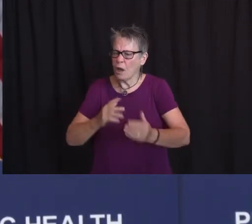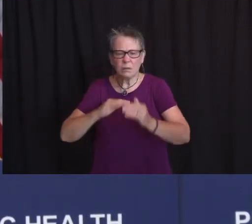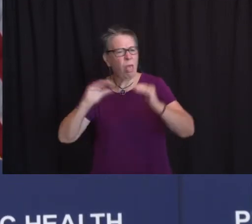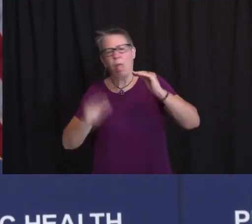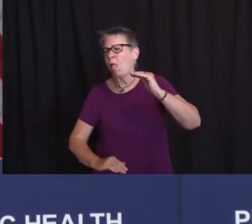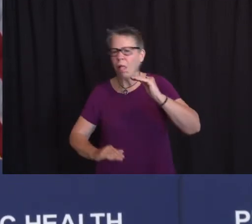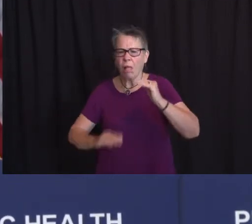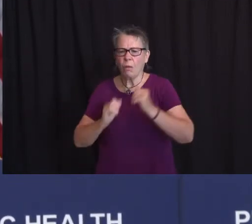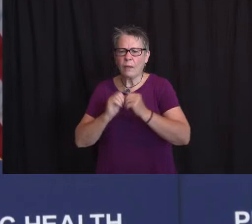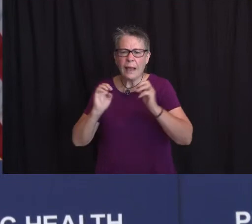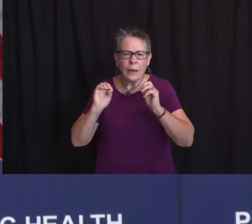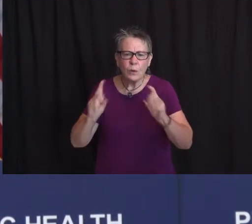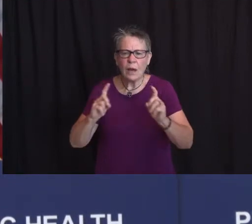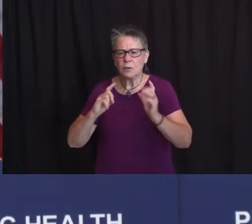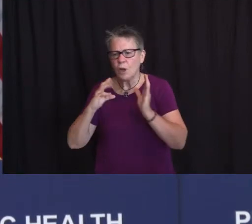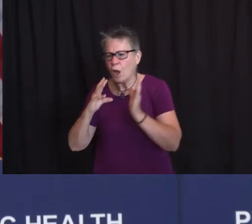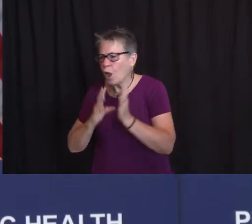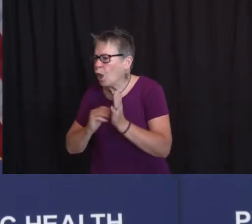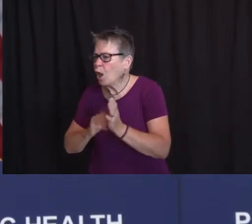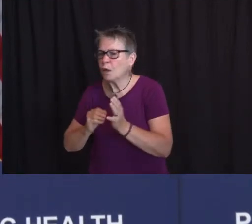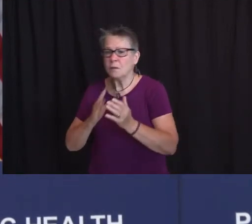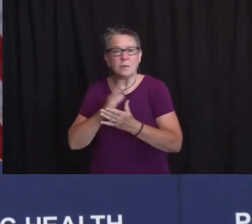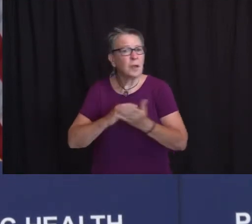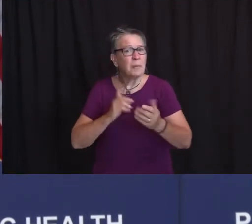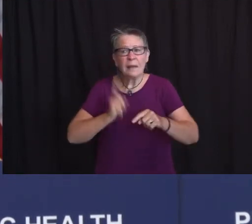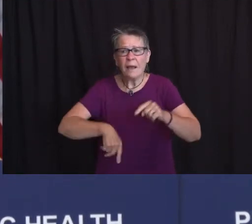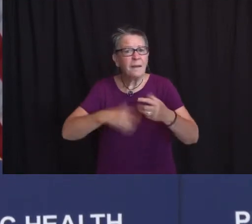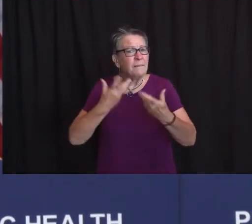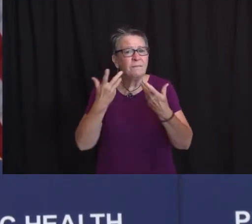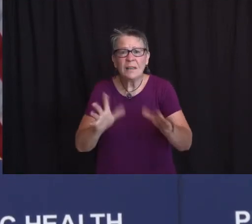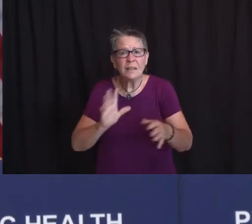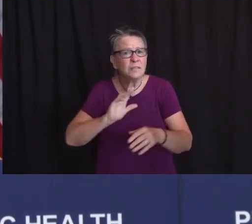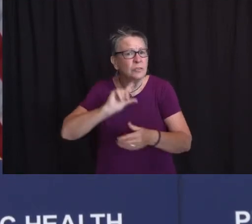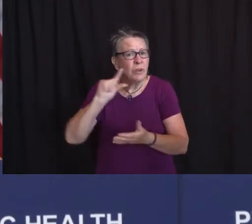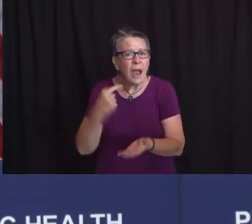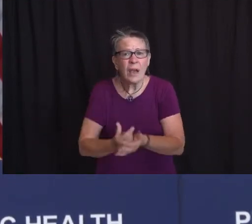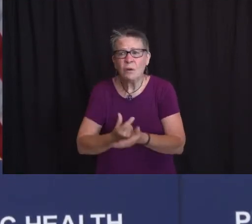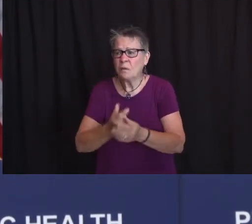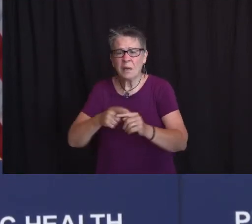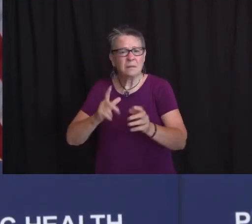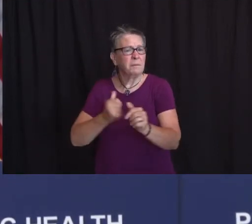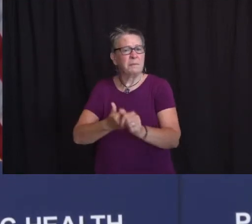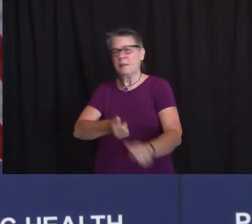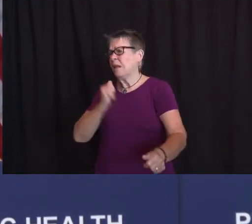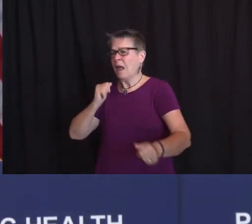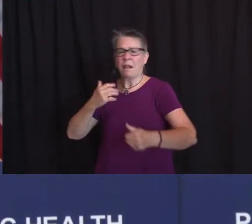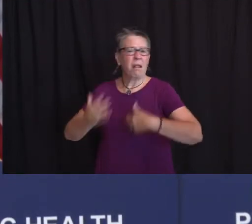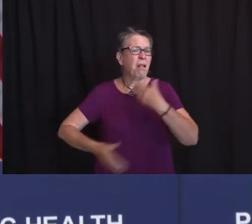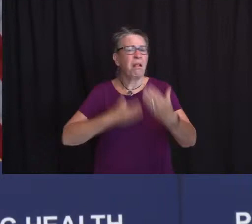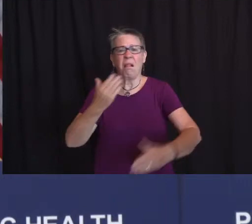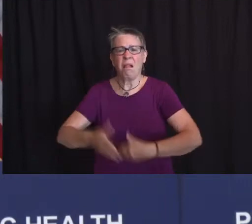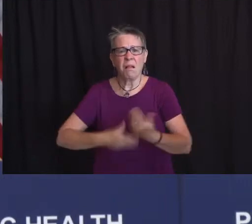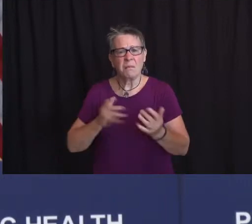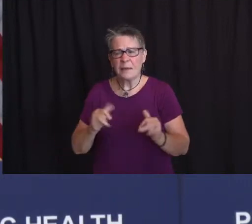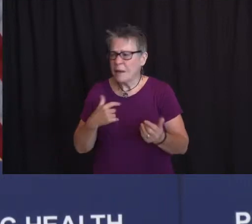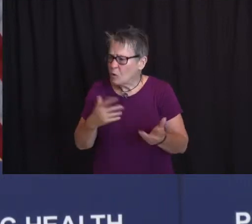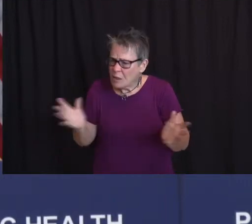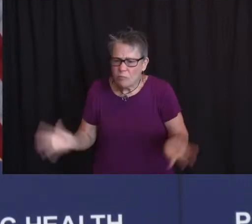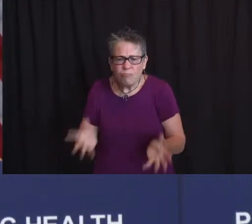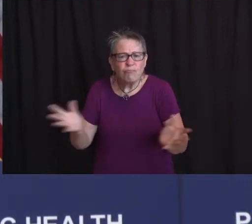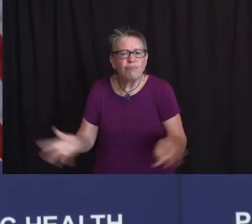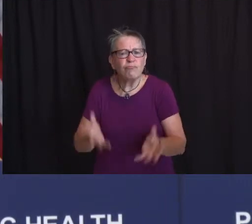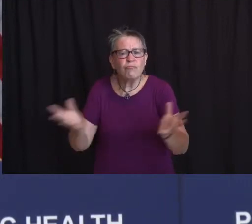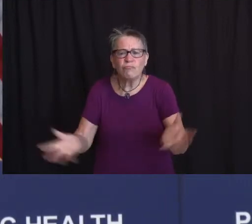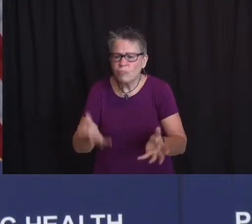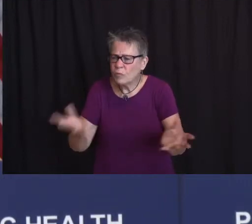We owe it to students most negatively impacted, in particular low-income, minority, and underserved students, to align funding with our